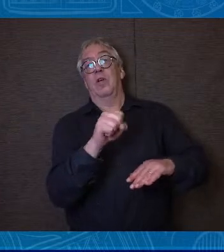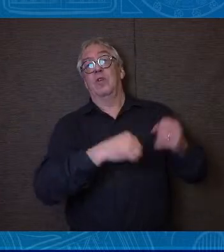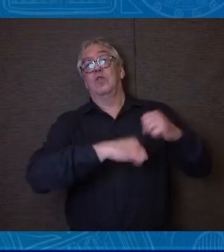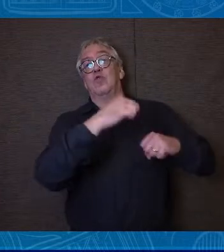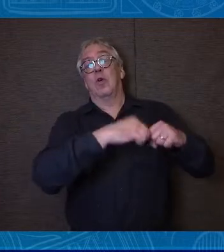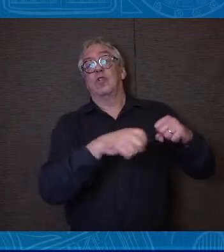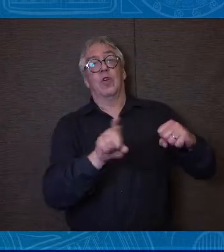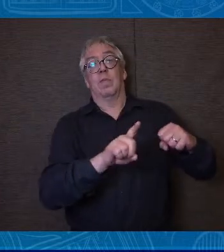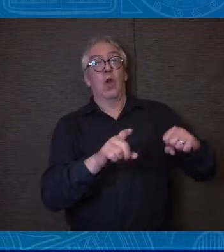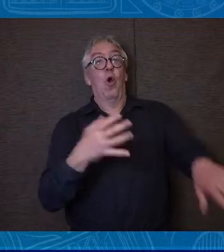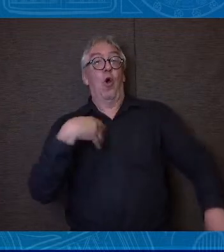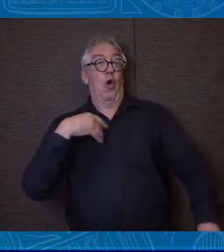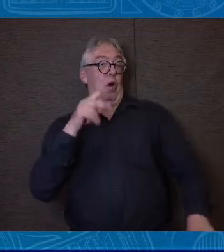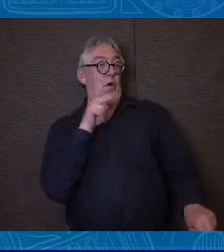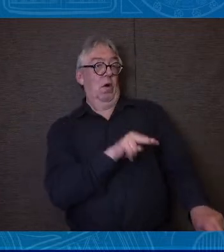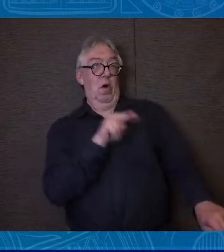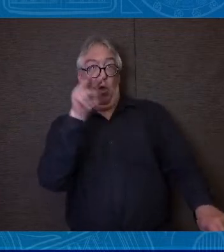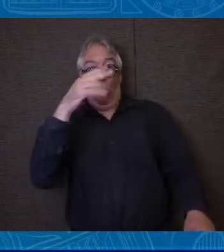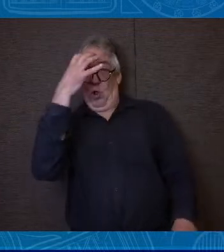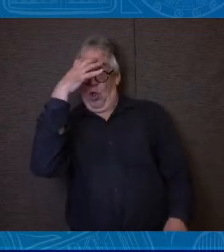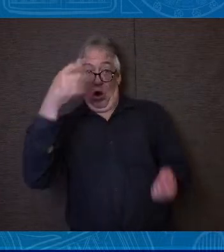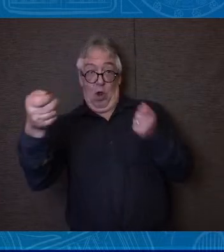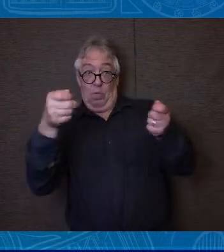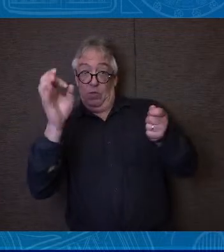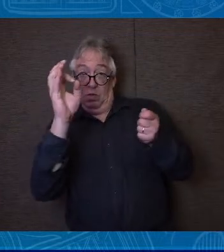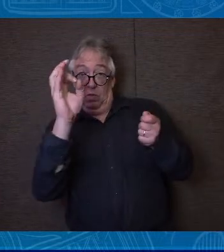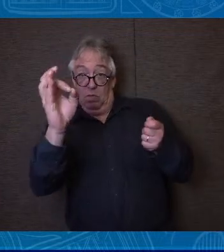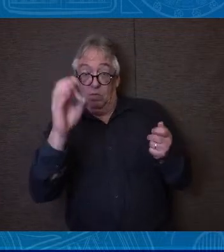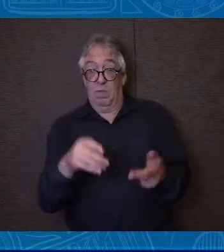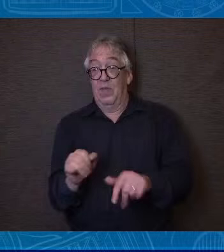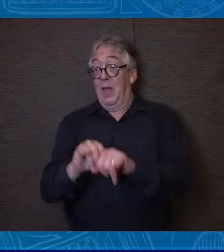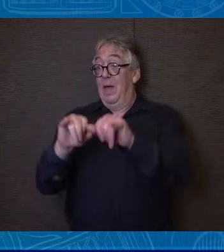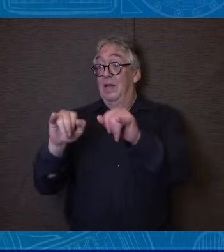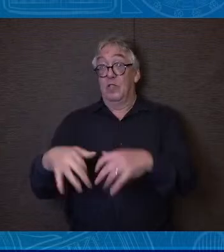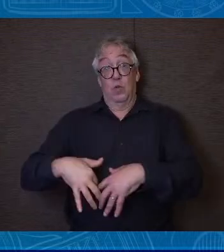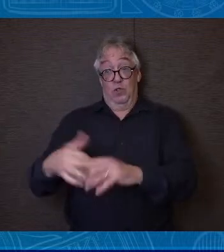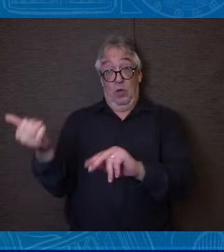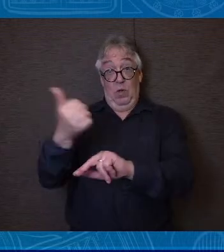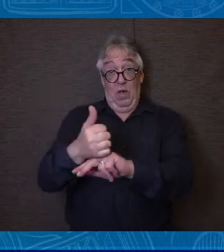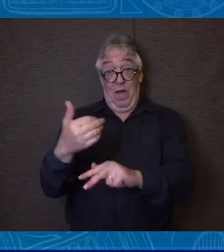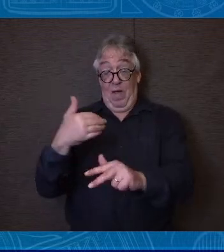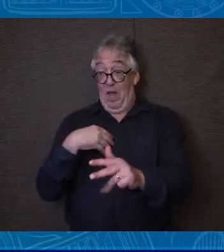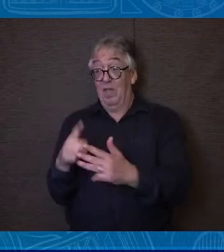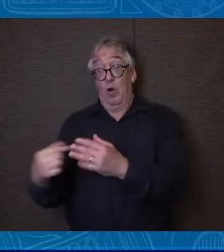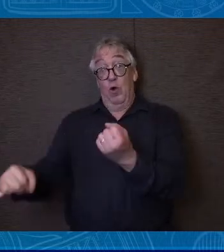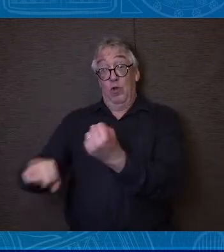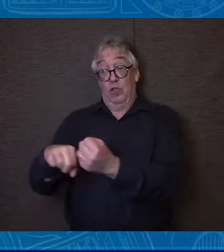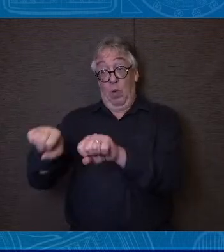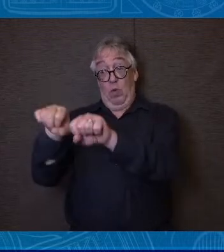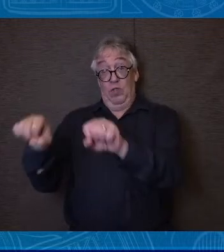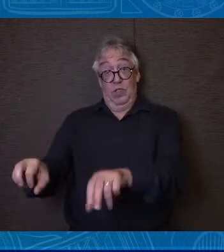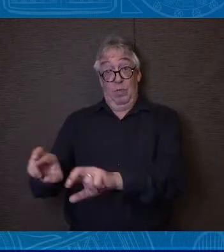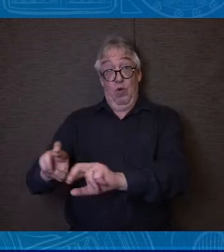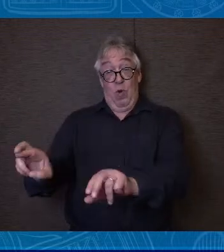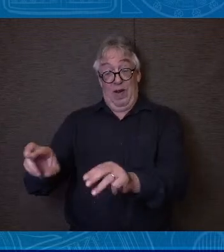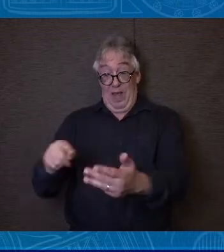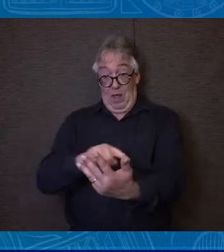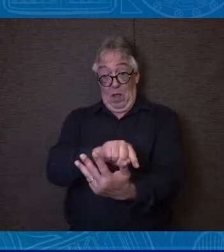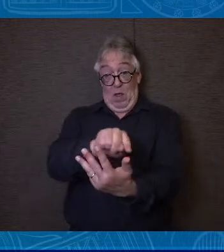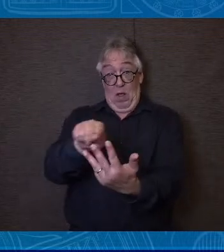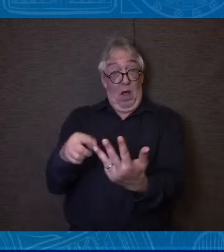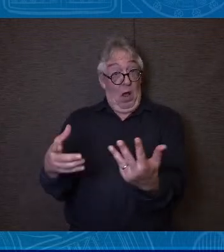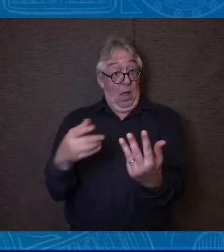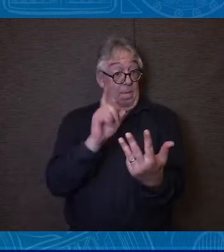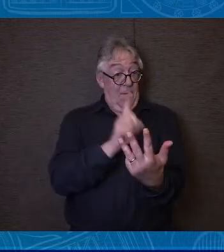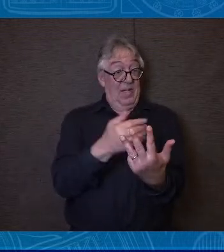of governance, institutional capacity building support. And I think this is very critical to sustain